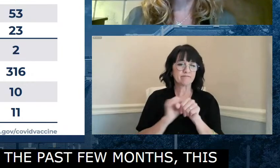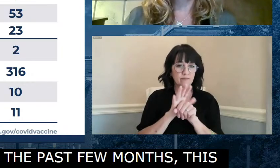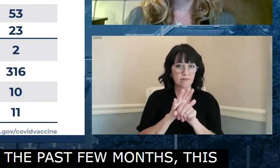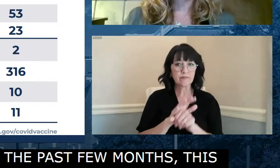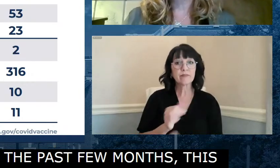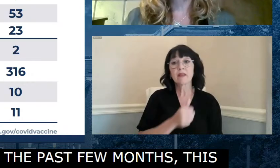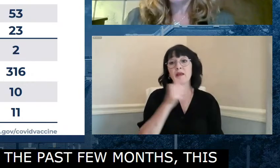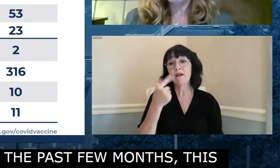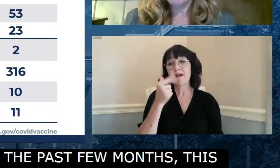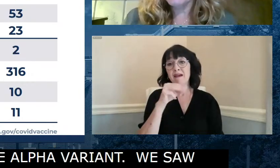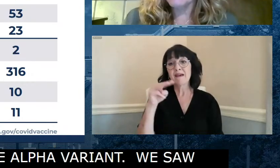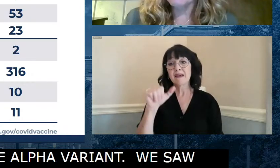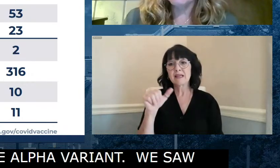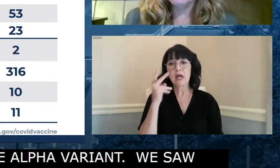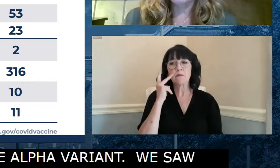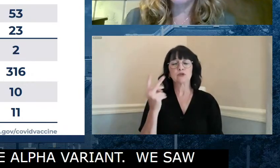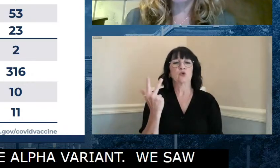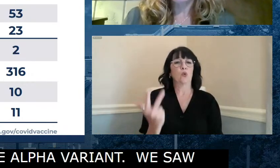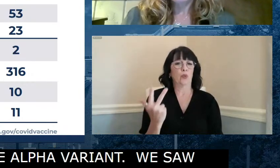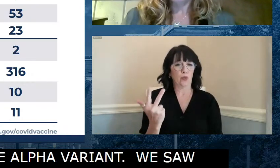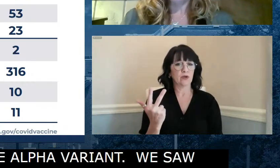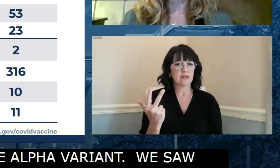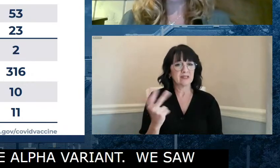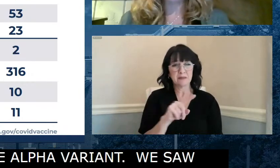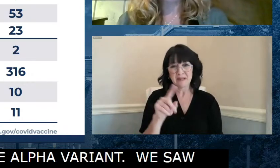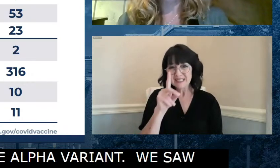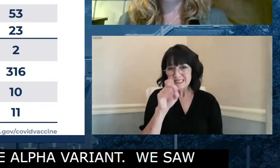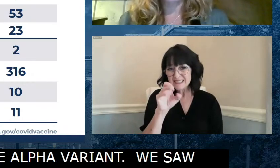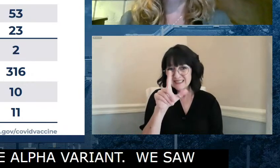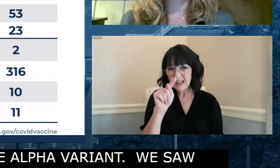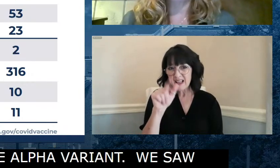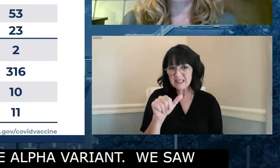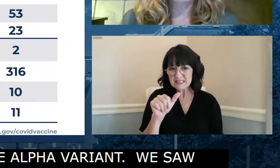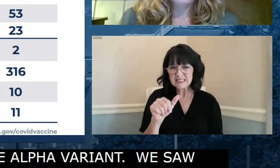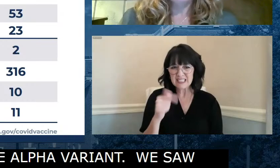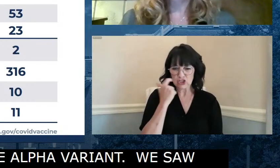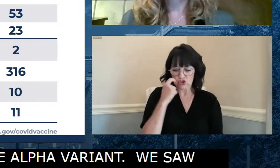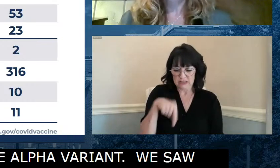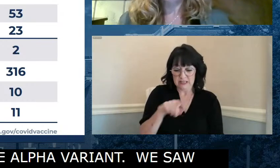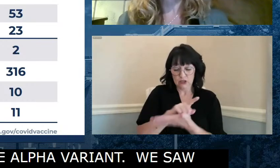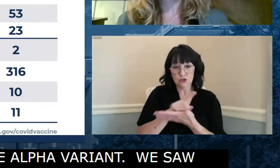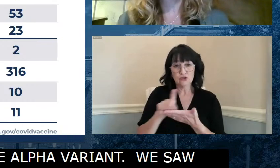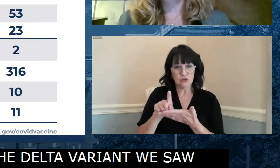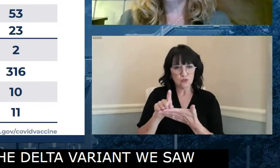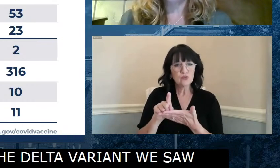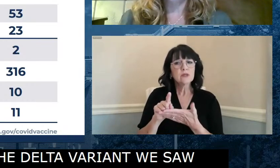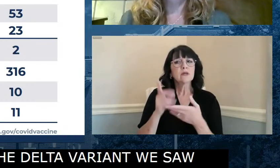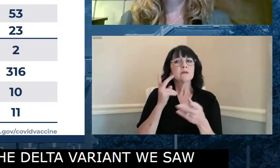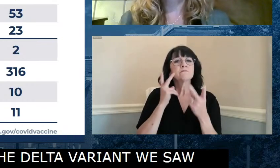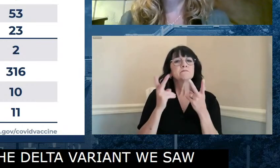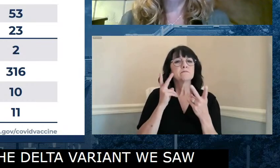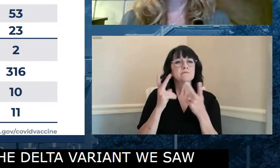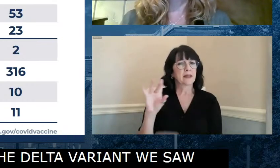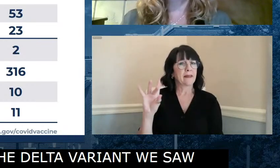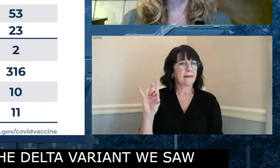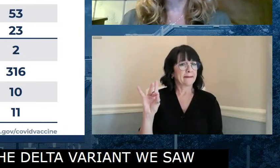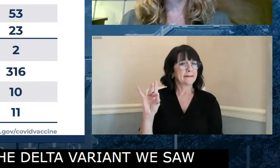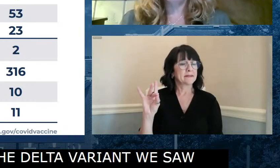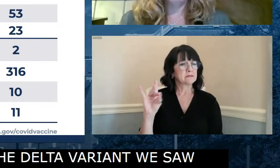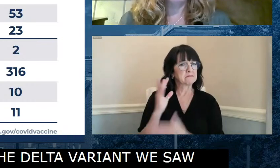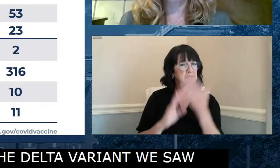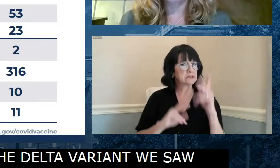Gamma variant, but the Delta variant, we saw 8 this past week, which may not seem that much, but